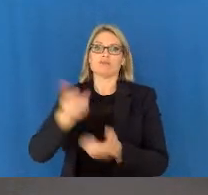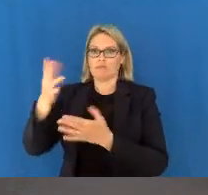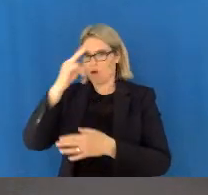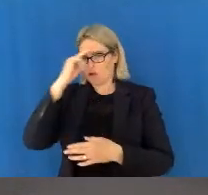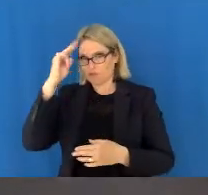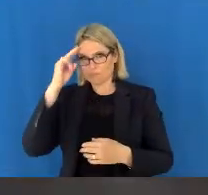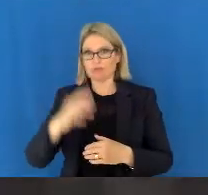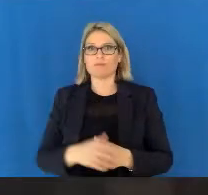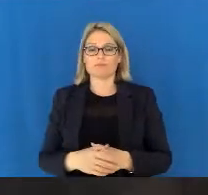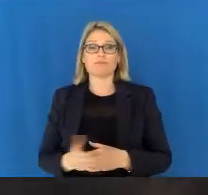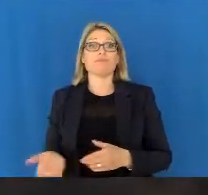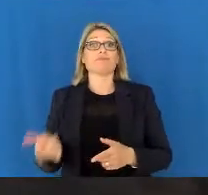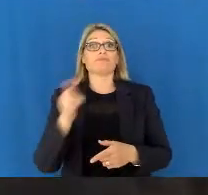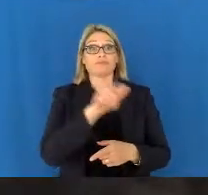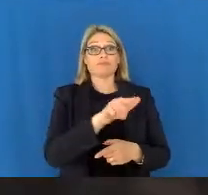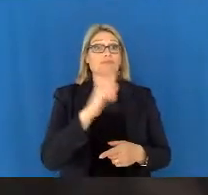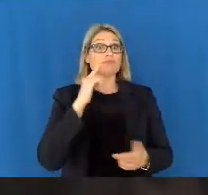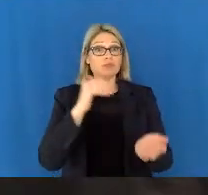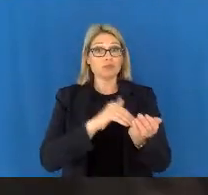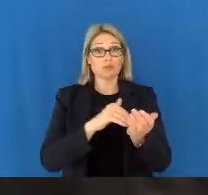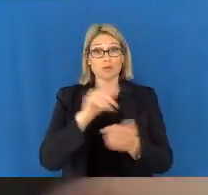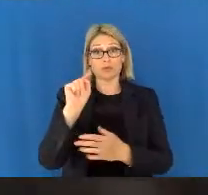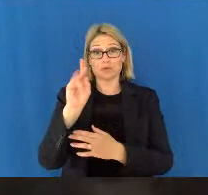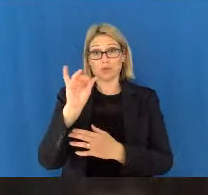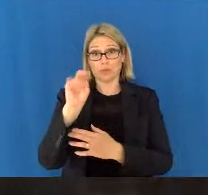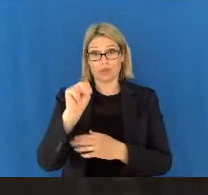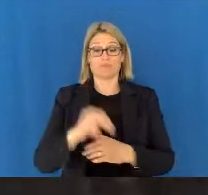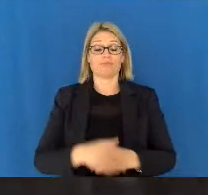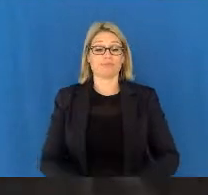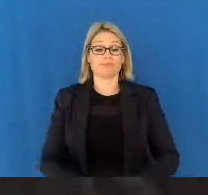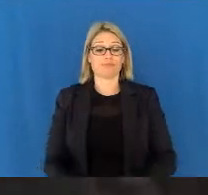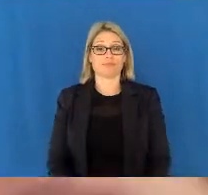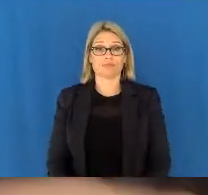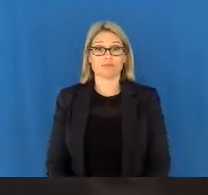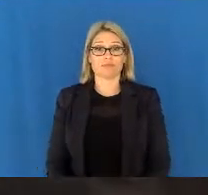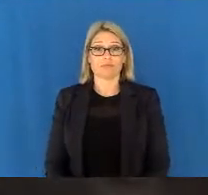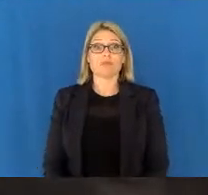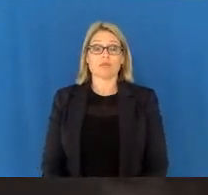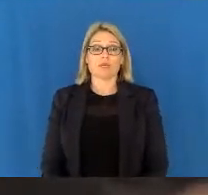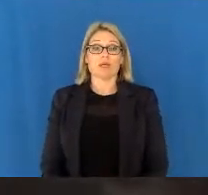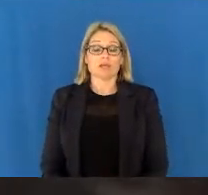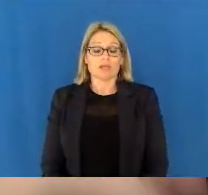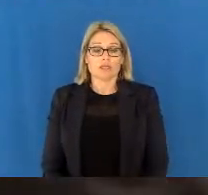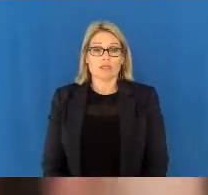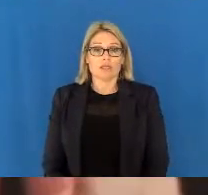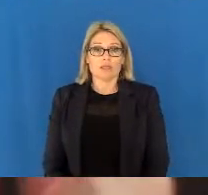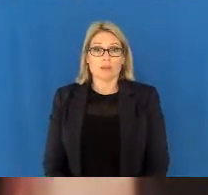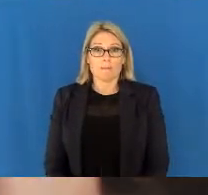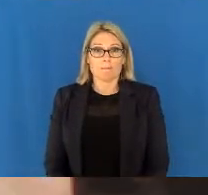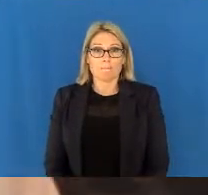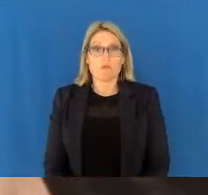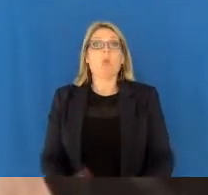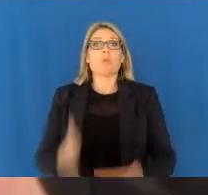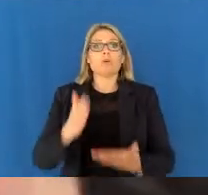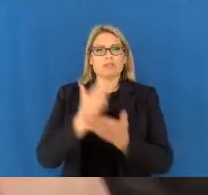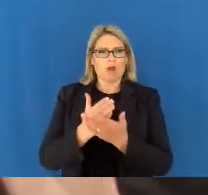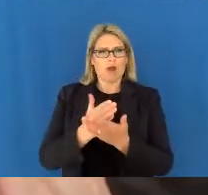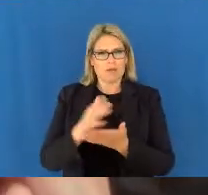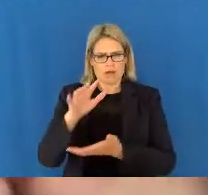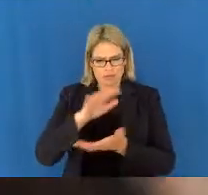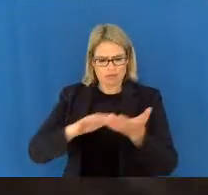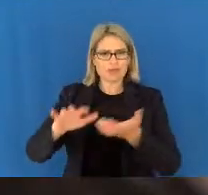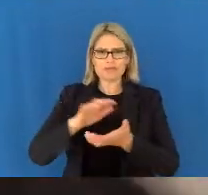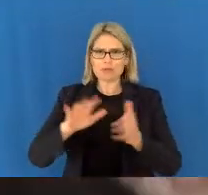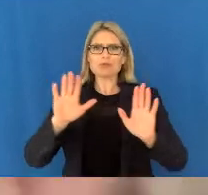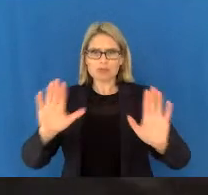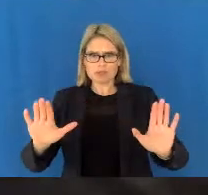que oui. I think you have something to add. Yes, because I think we have to stop being confused when it comes to that.